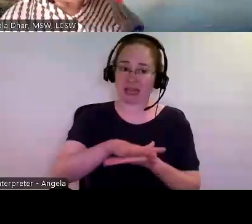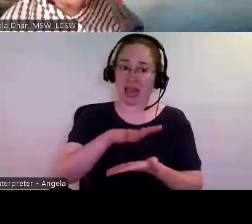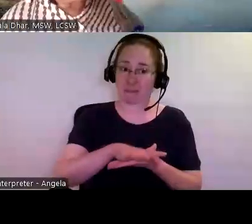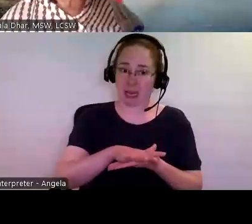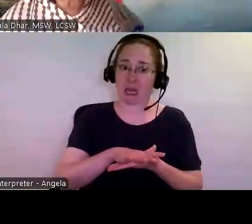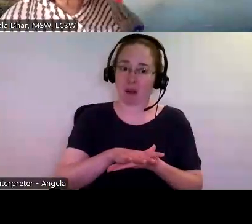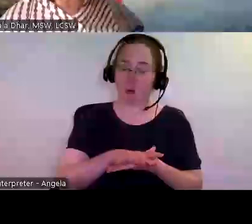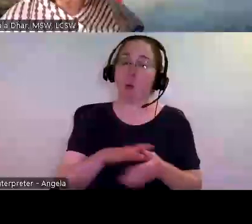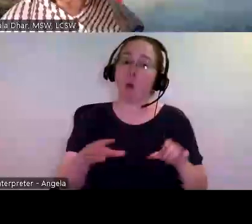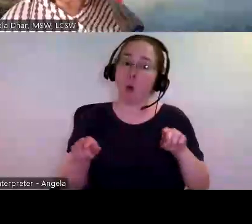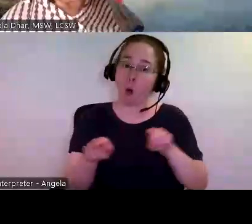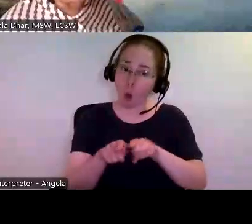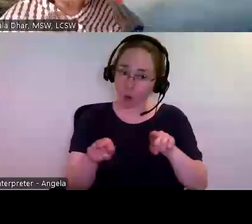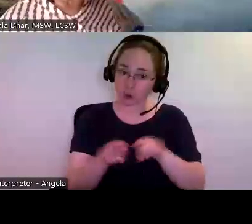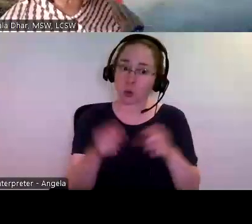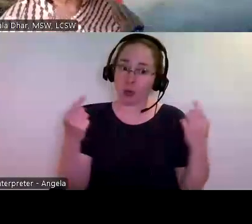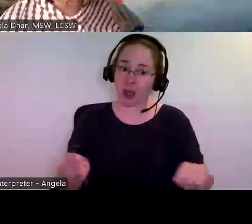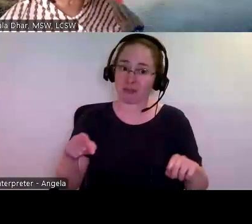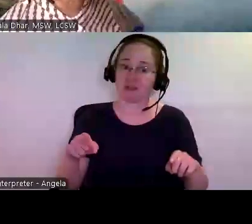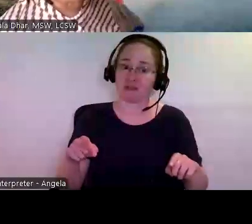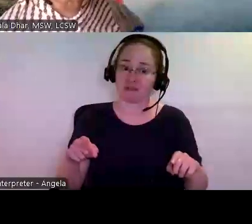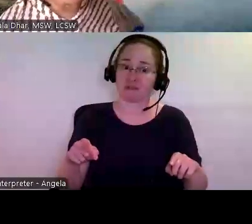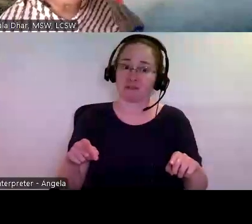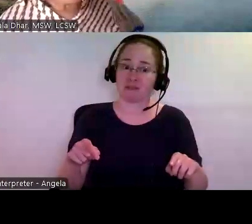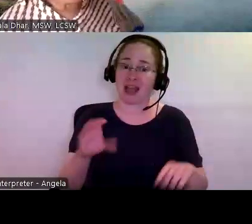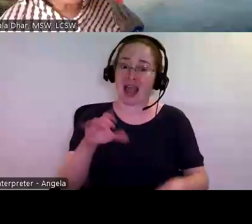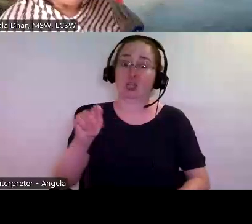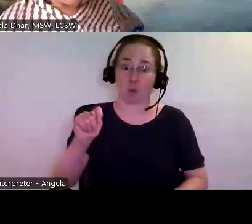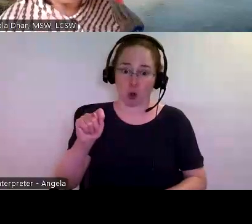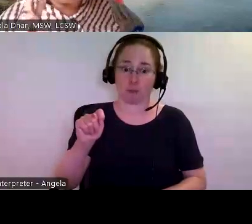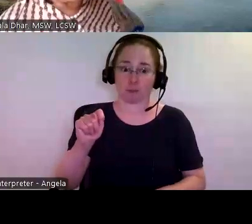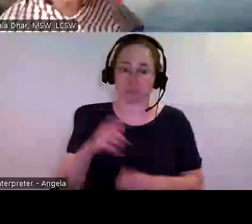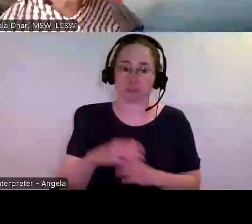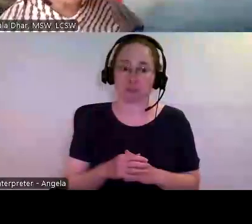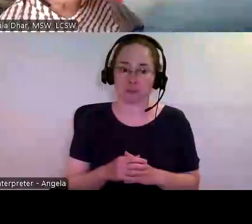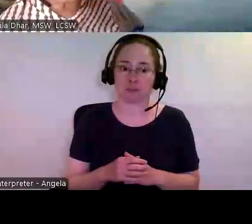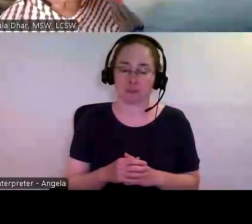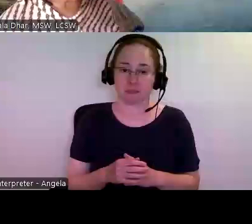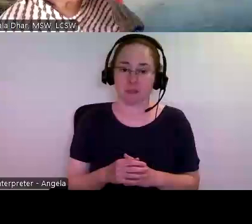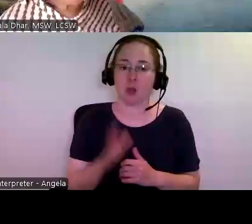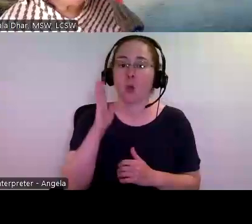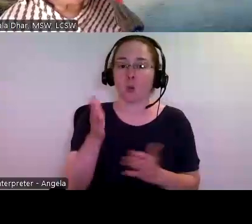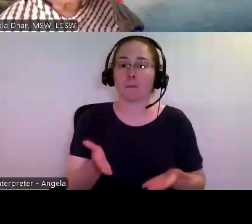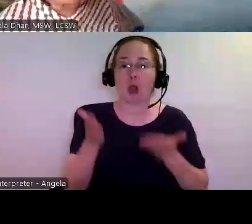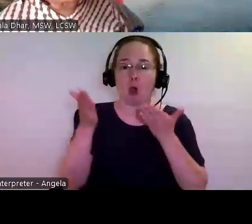will also be inaugurated in October. And we will be offering